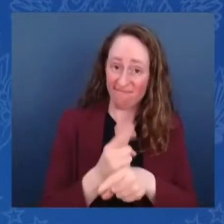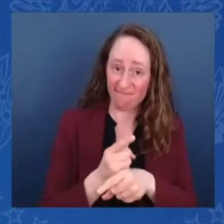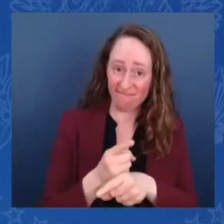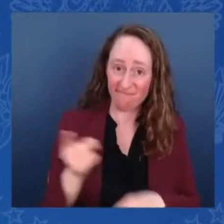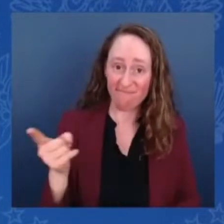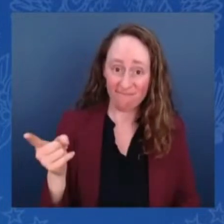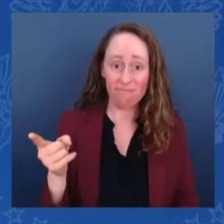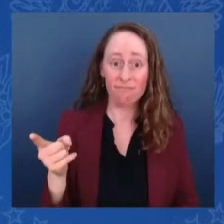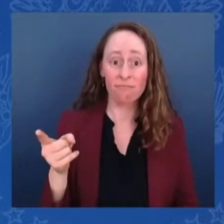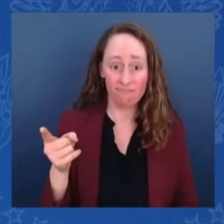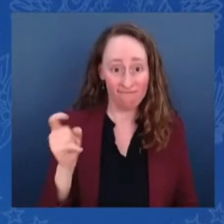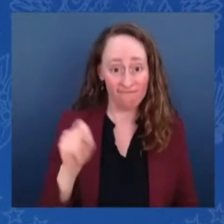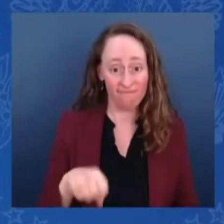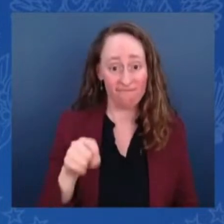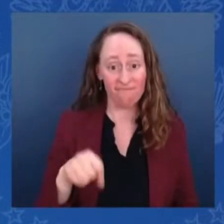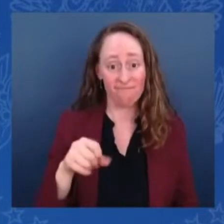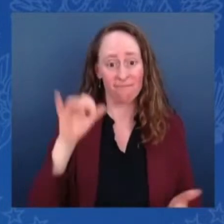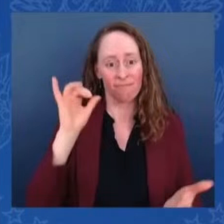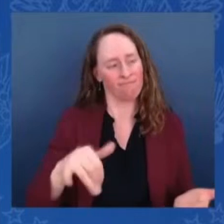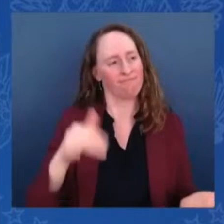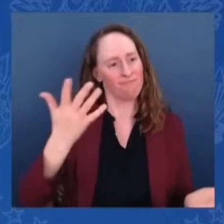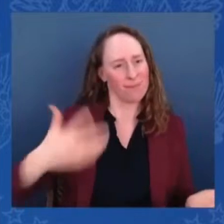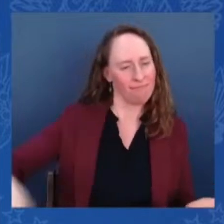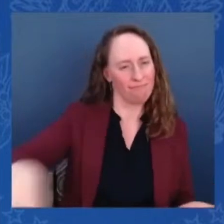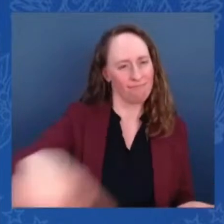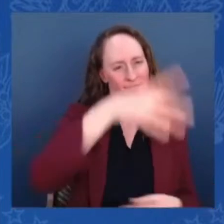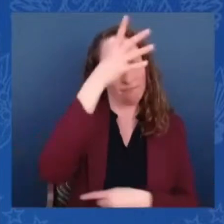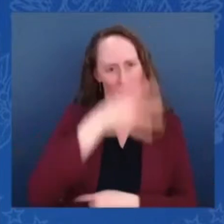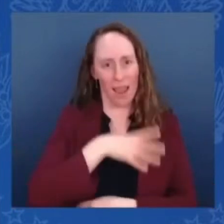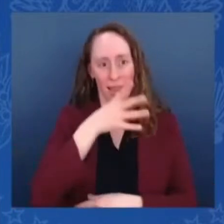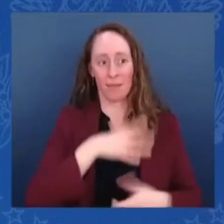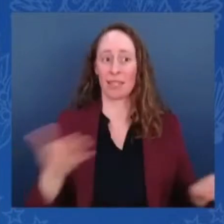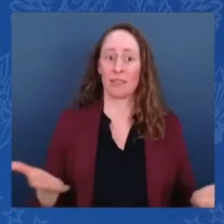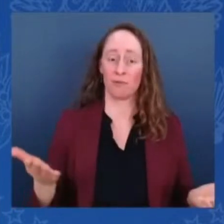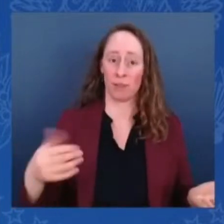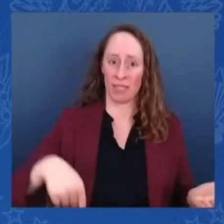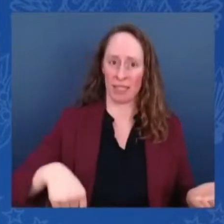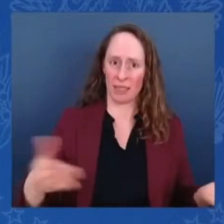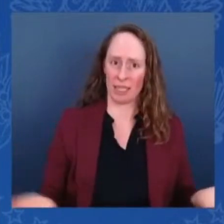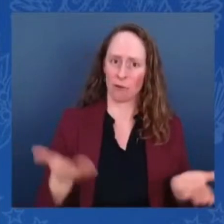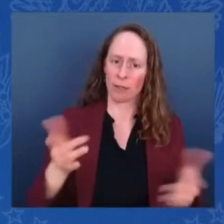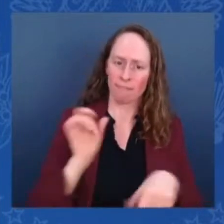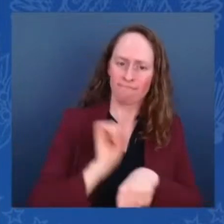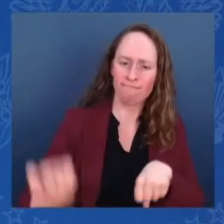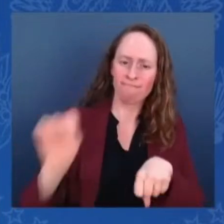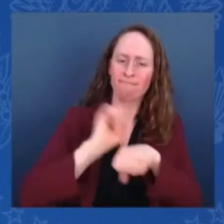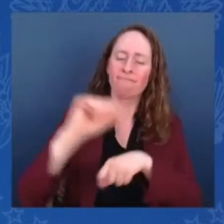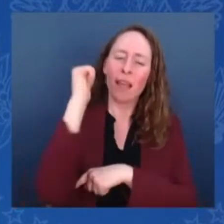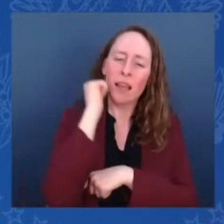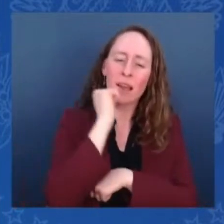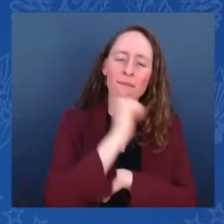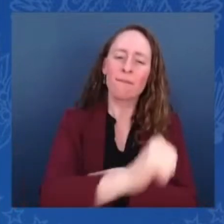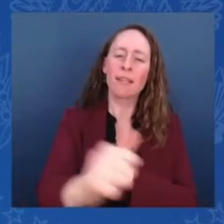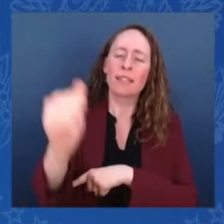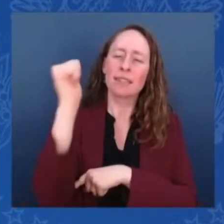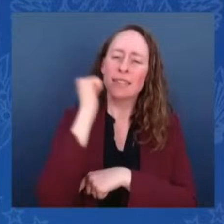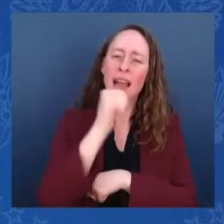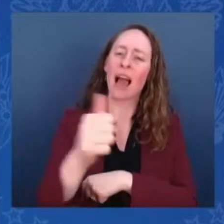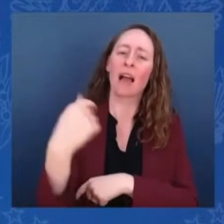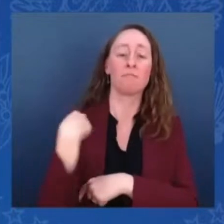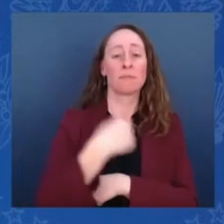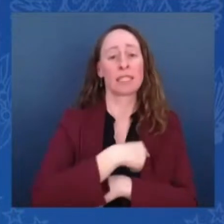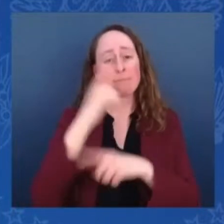this department have done. And we've been able to carry out that charge for two reasons. First, the people you